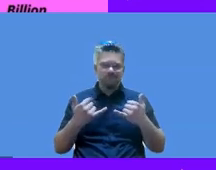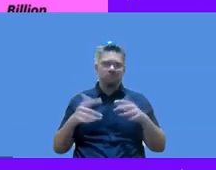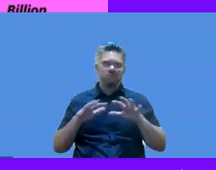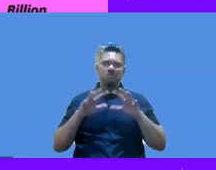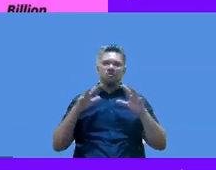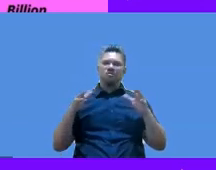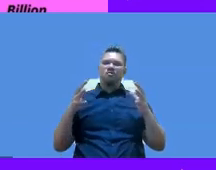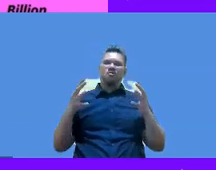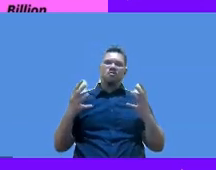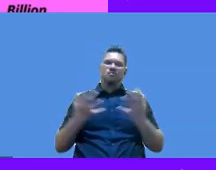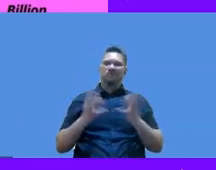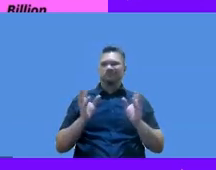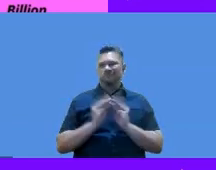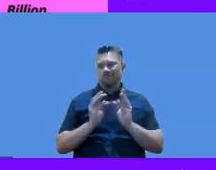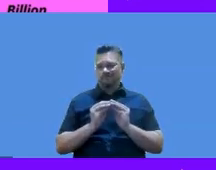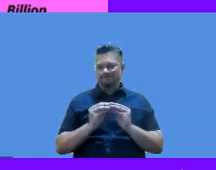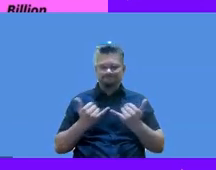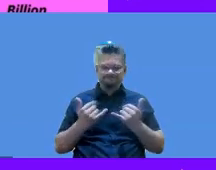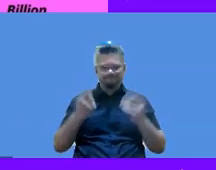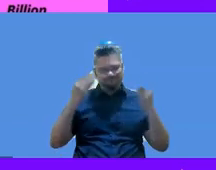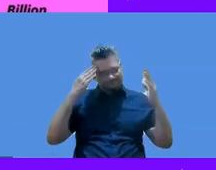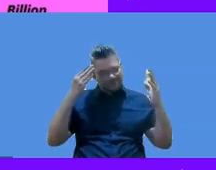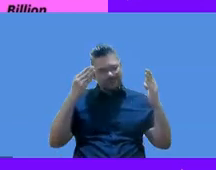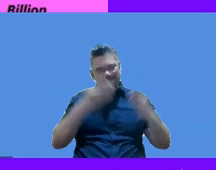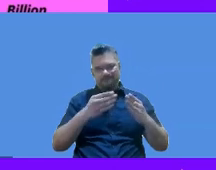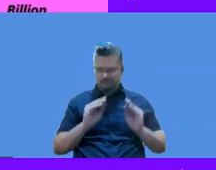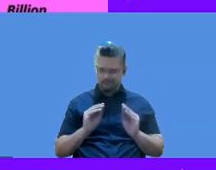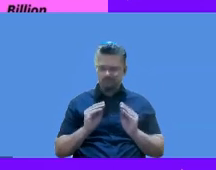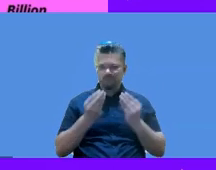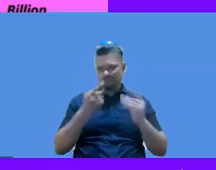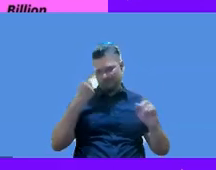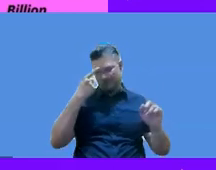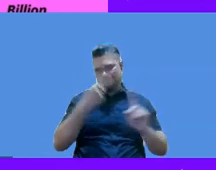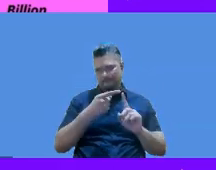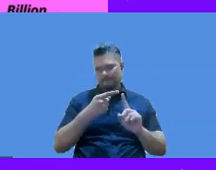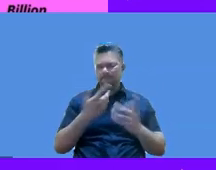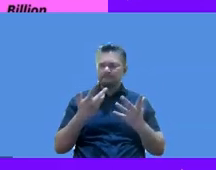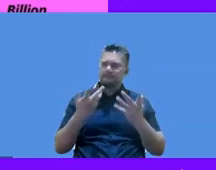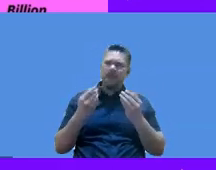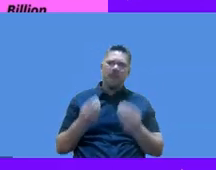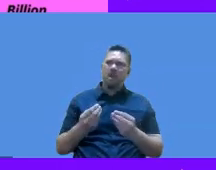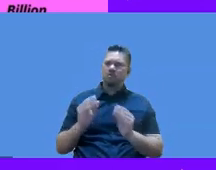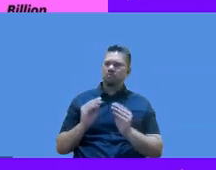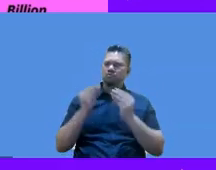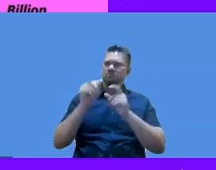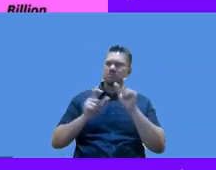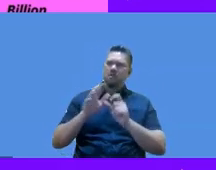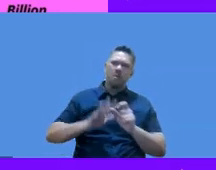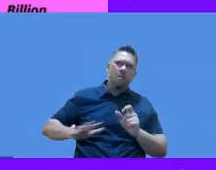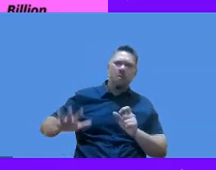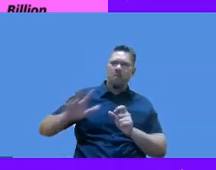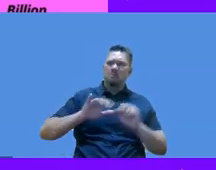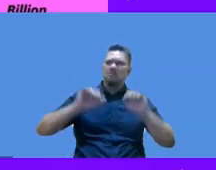campaign, they're all presenting a moment for young people to have their voices heard on the agenda and to highlight what's most important to